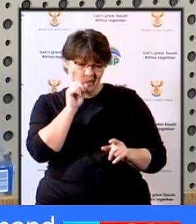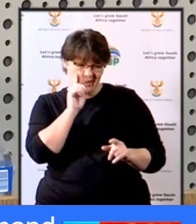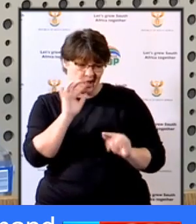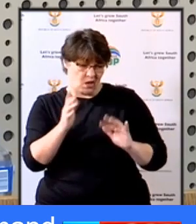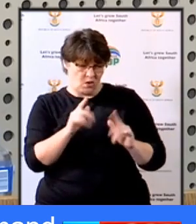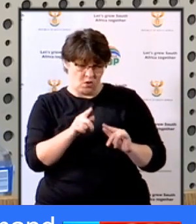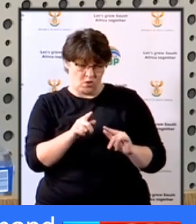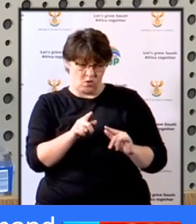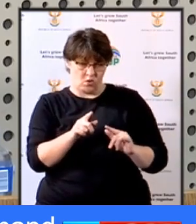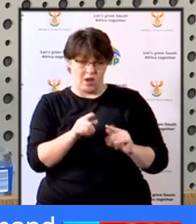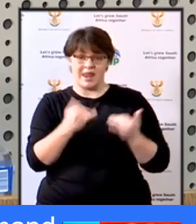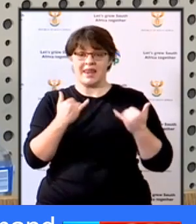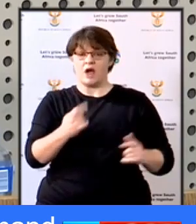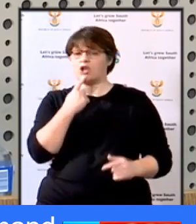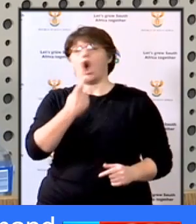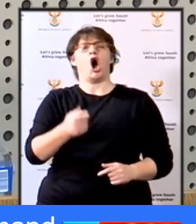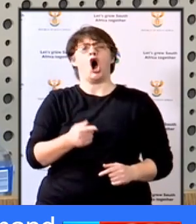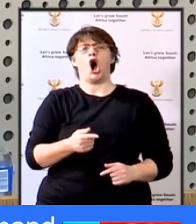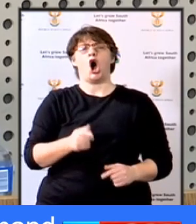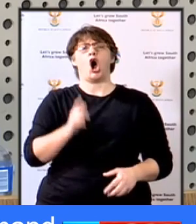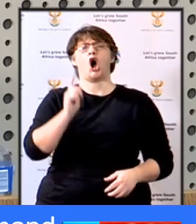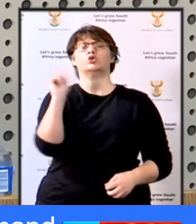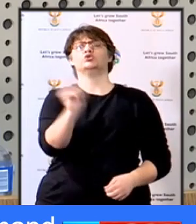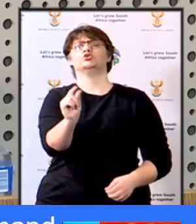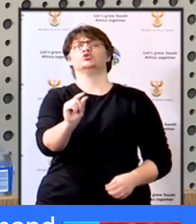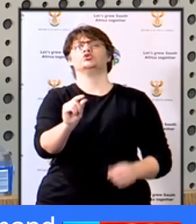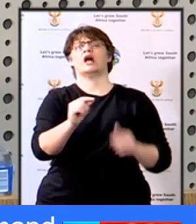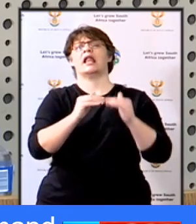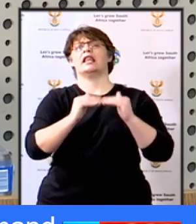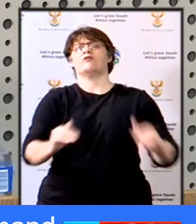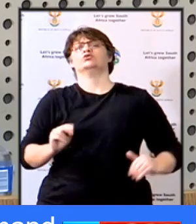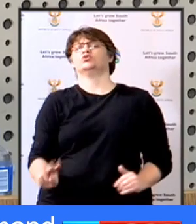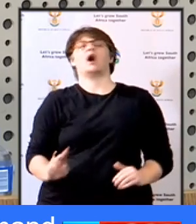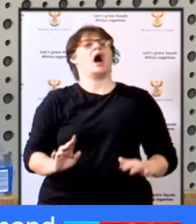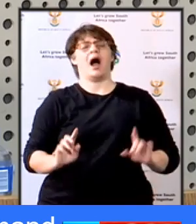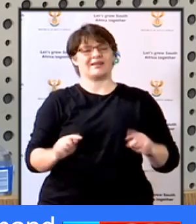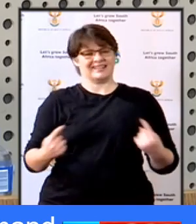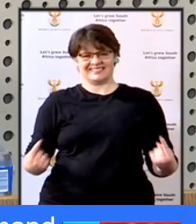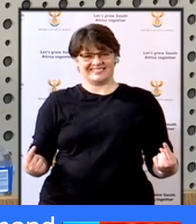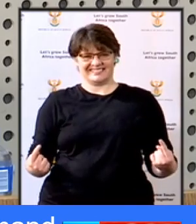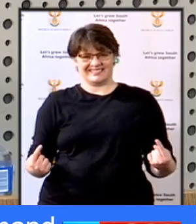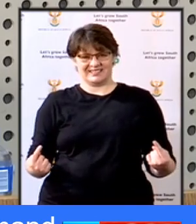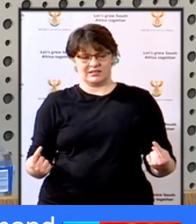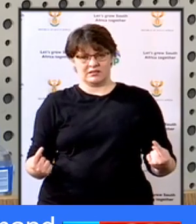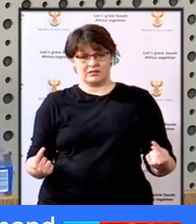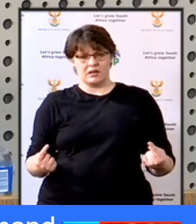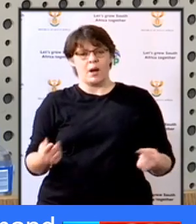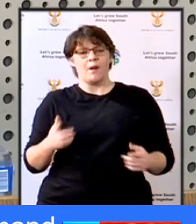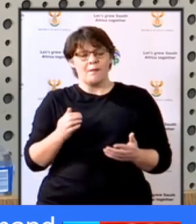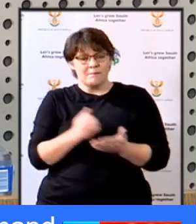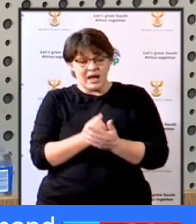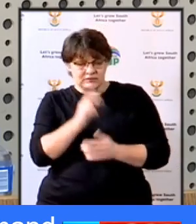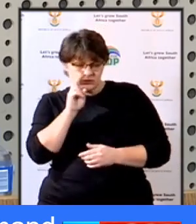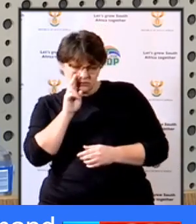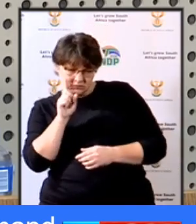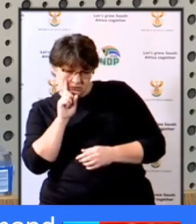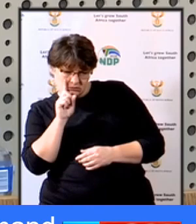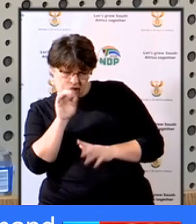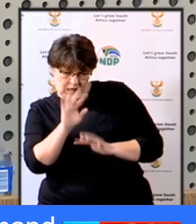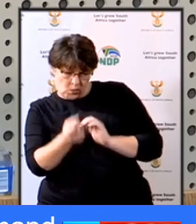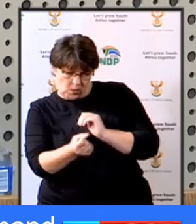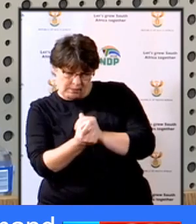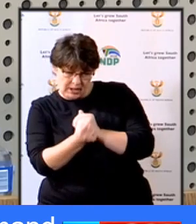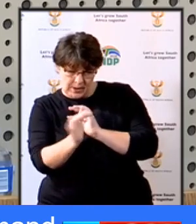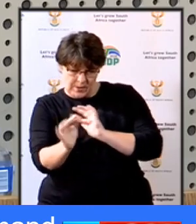we can't tell right now, as my colleagues have said, when we will be able to go to level 2.